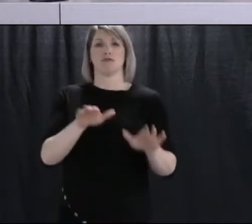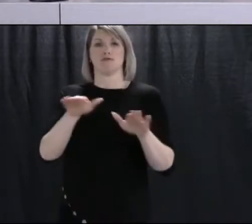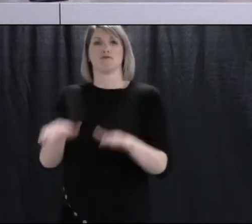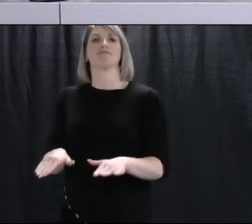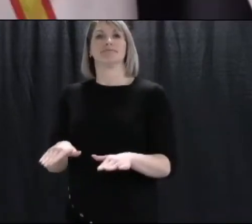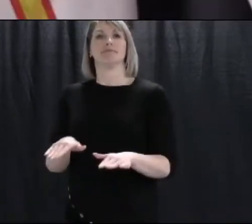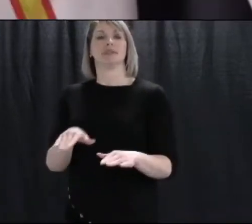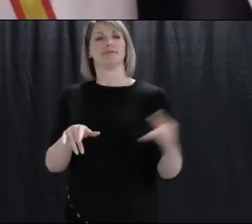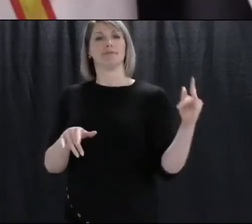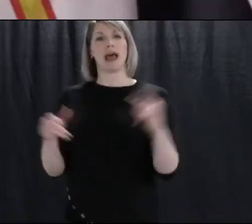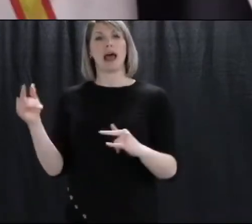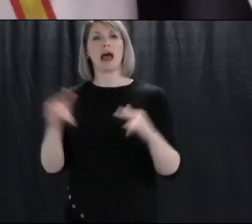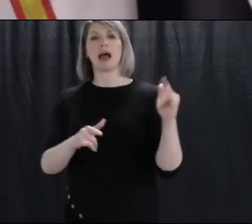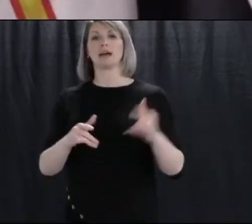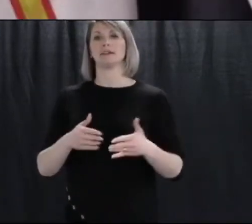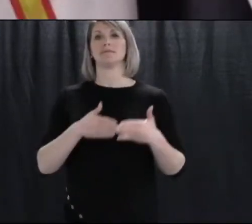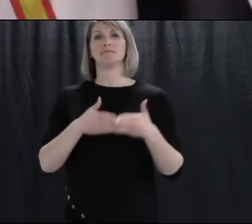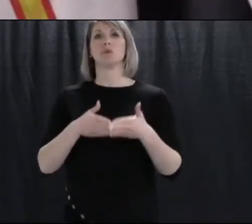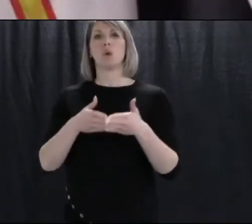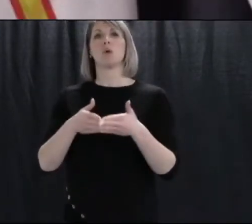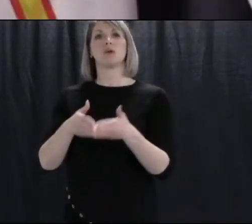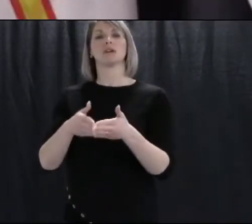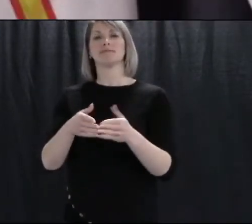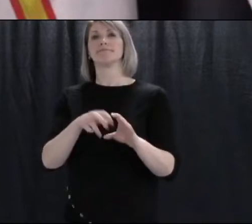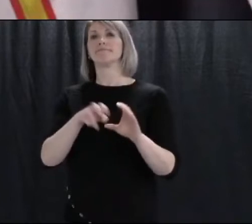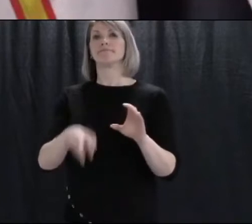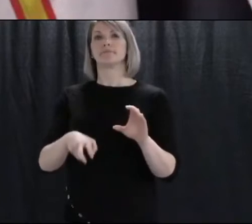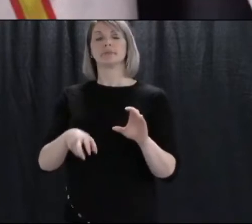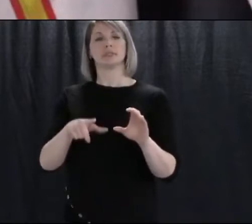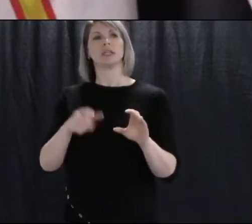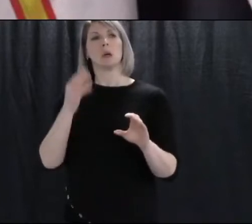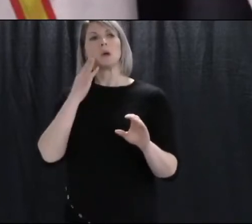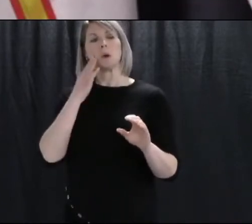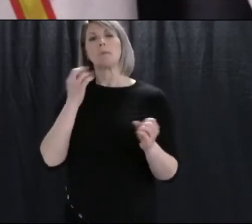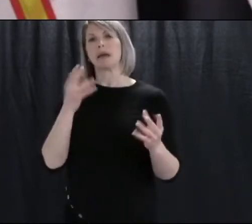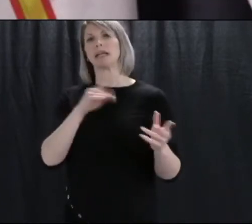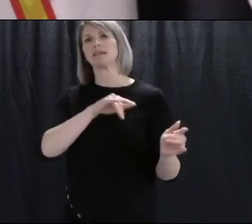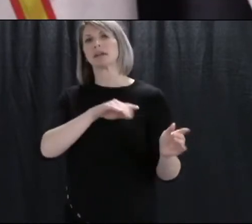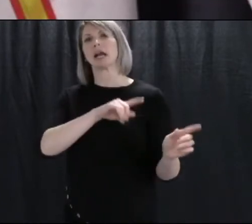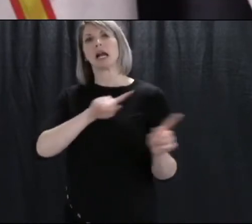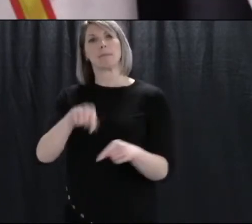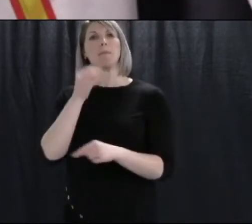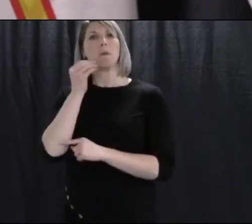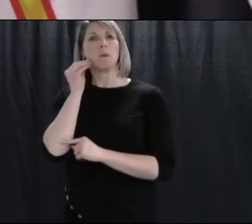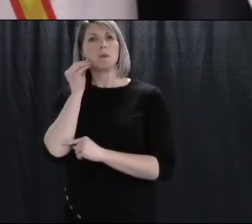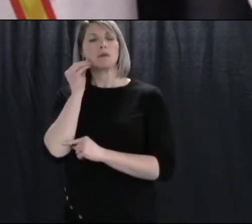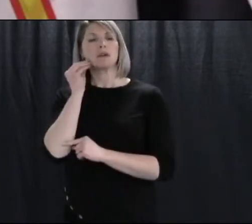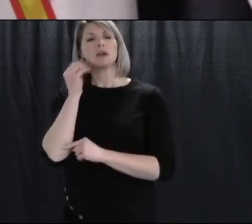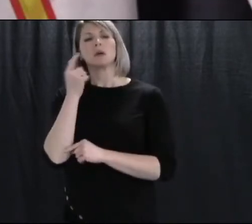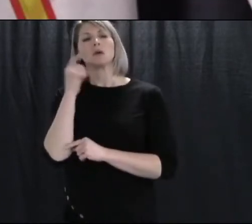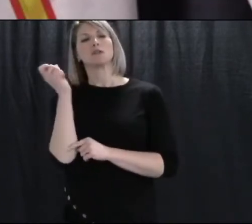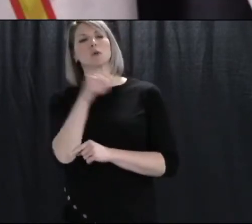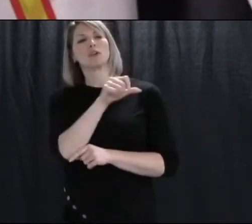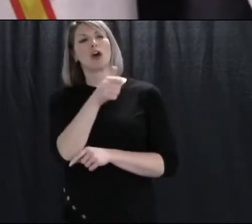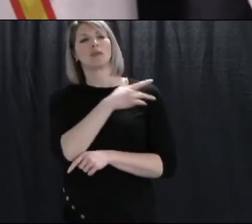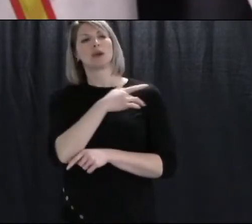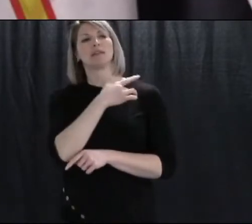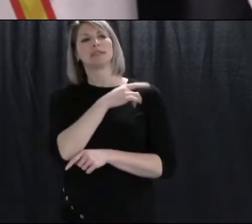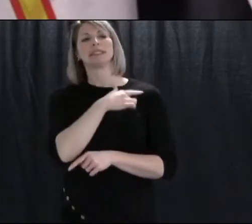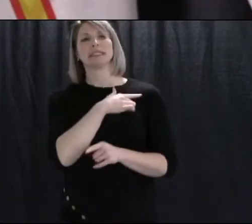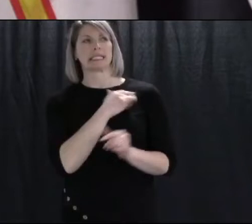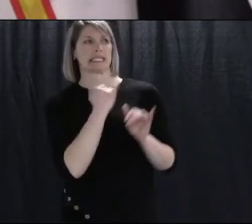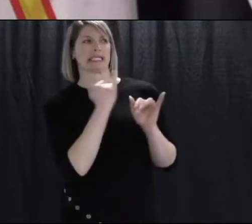which was some of the most proactive measures that were taken by any province we've seen other provinces now taking similar action. We took these measures